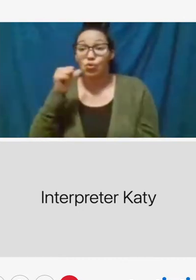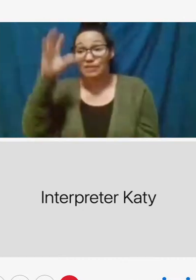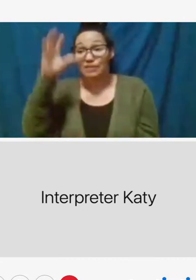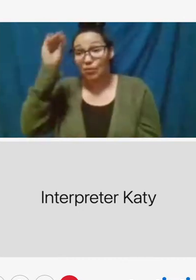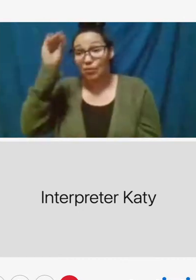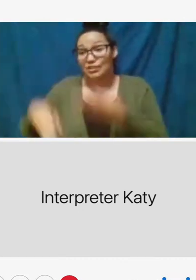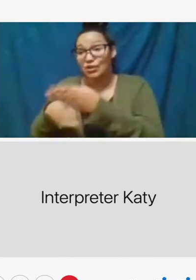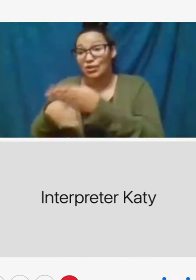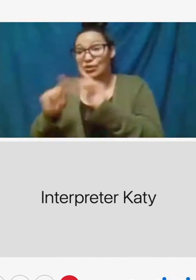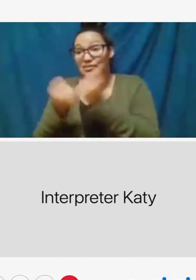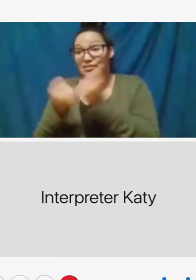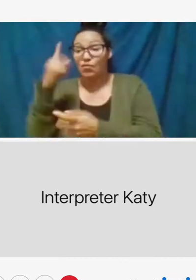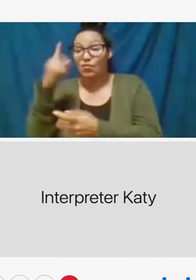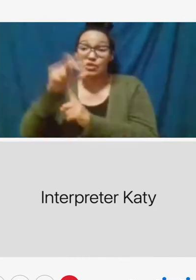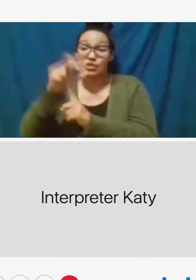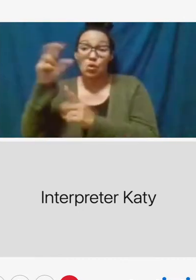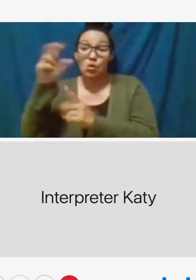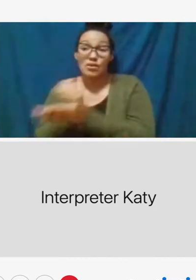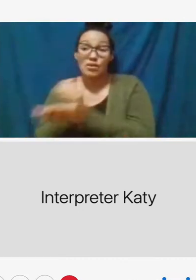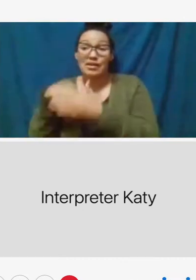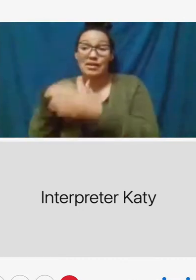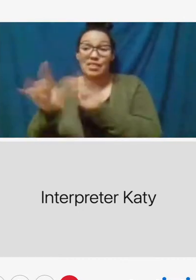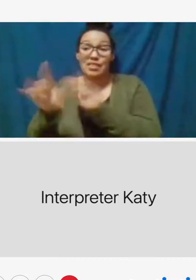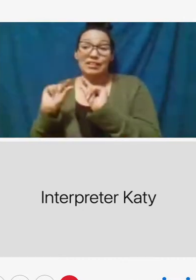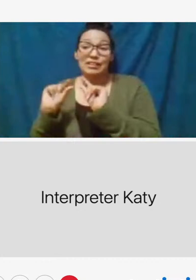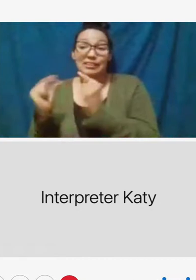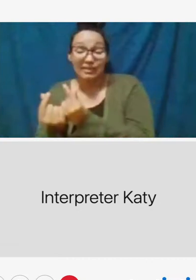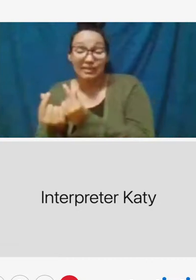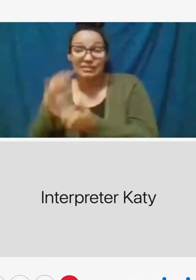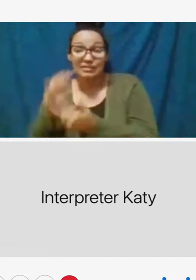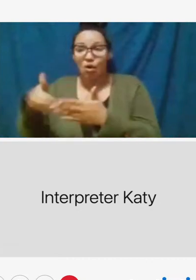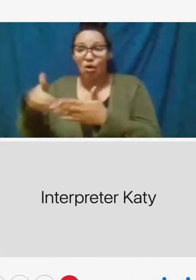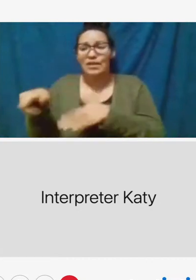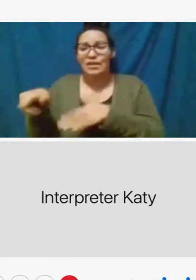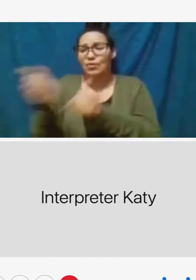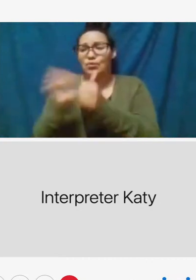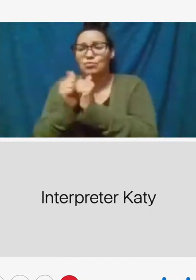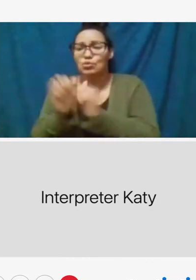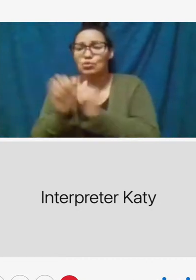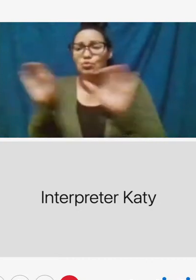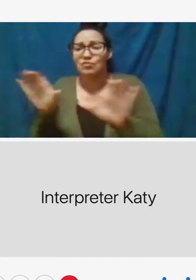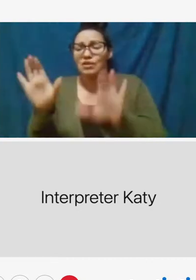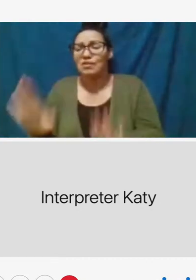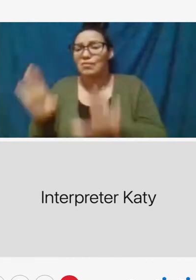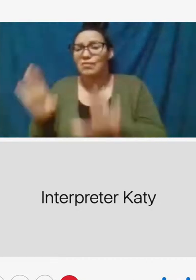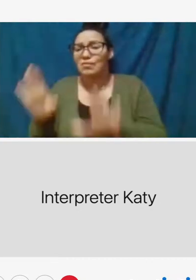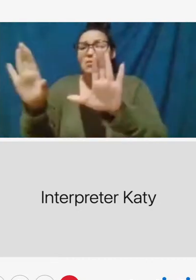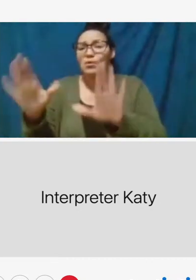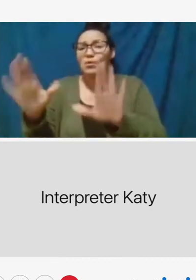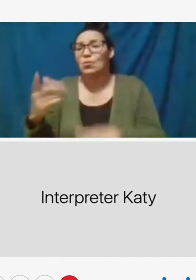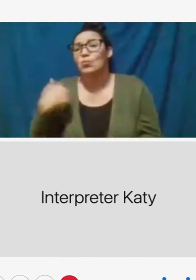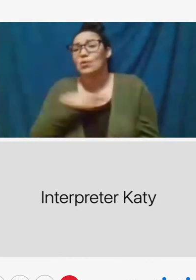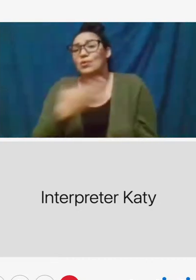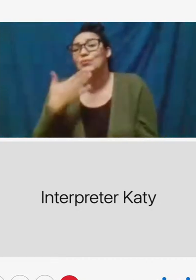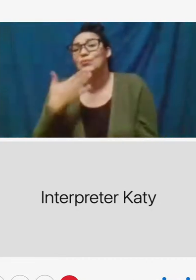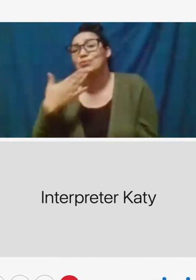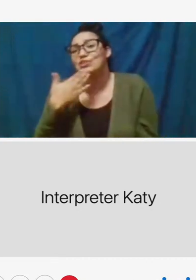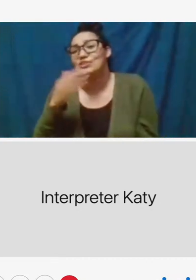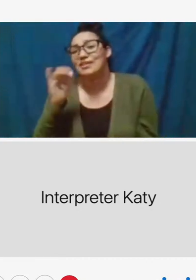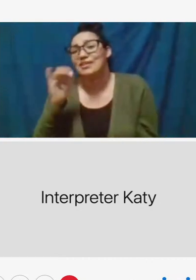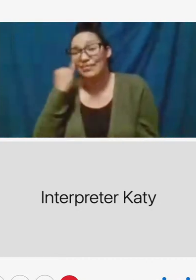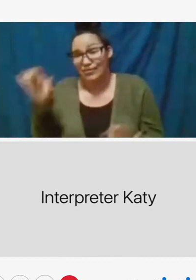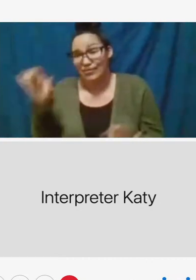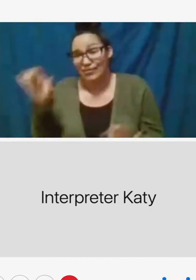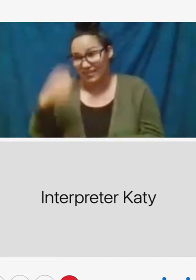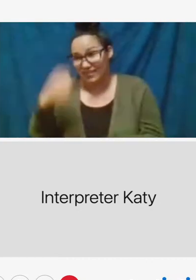in their leagues and all the other sports who have done really well we would appreciate that and uh just